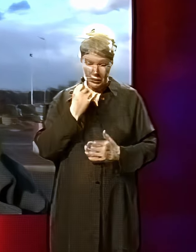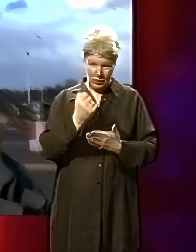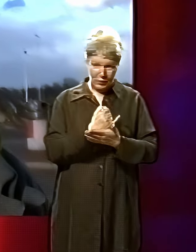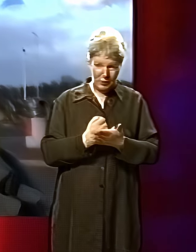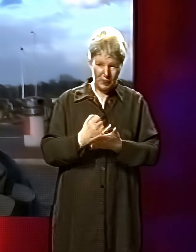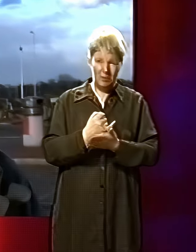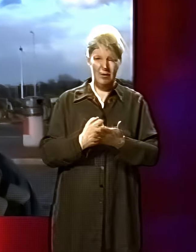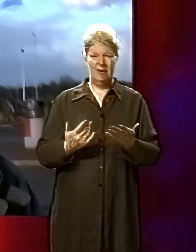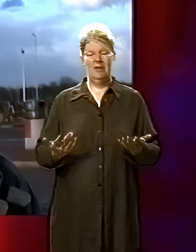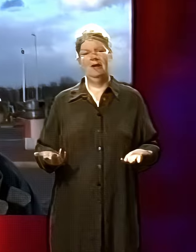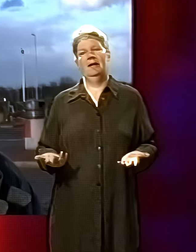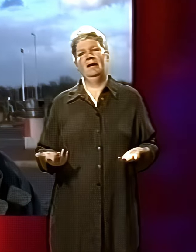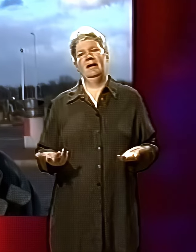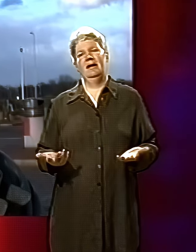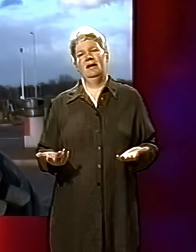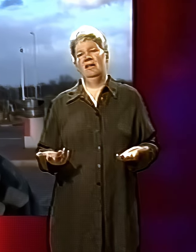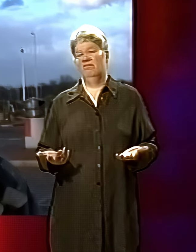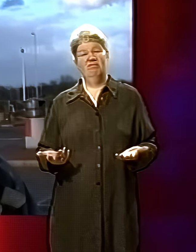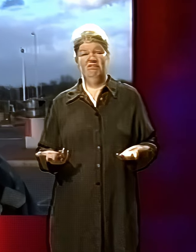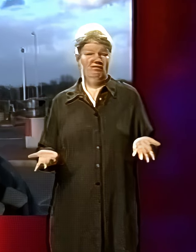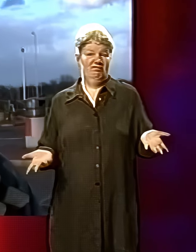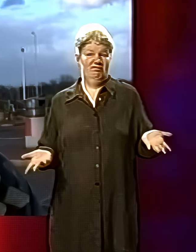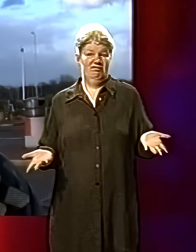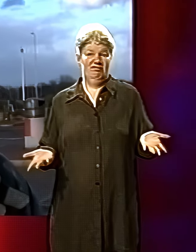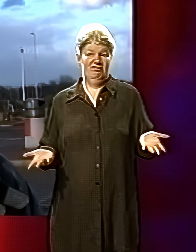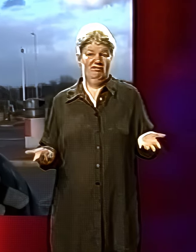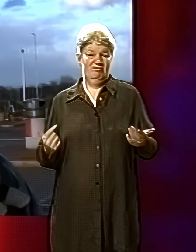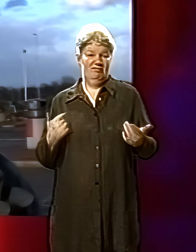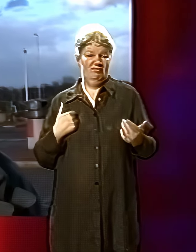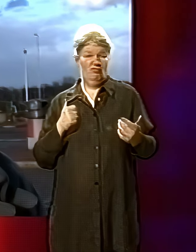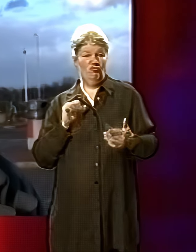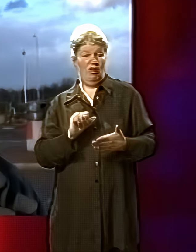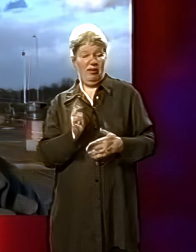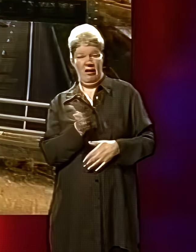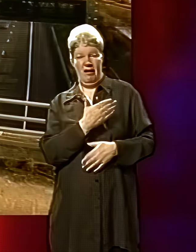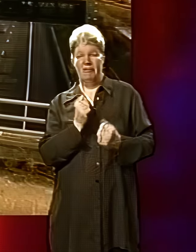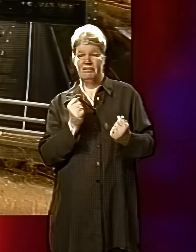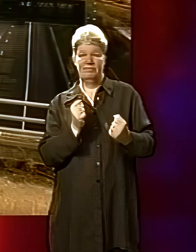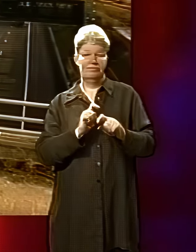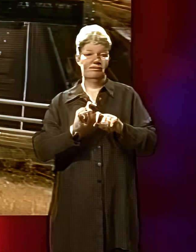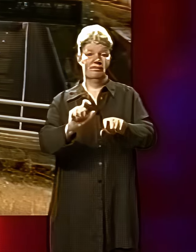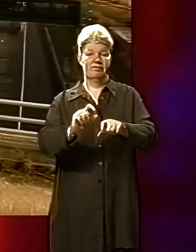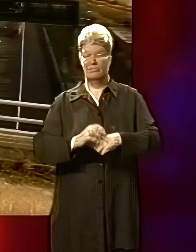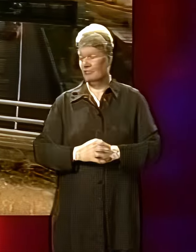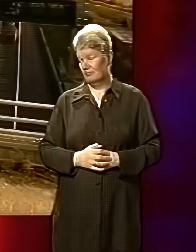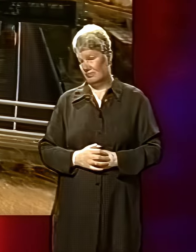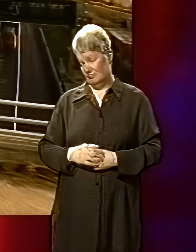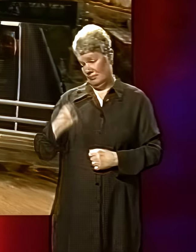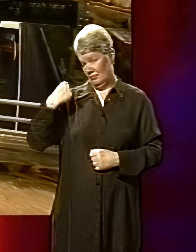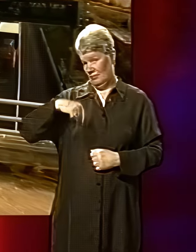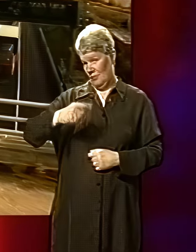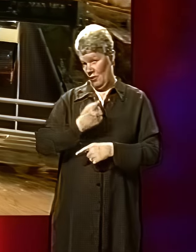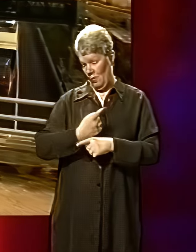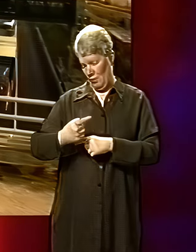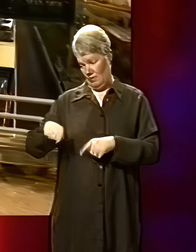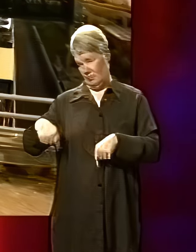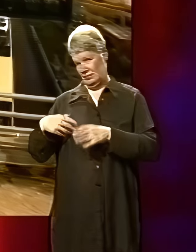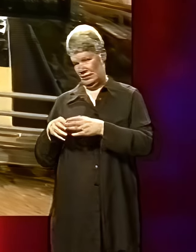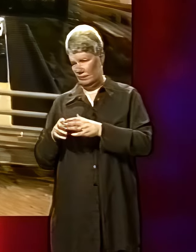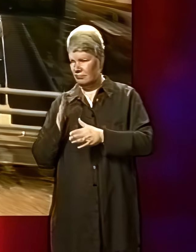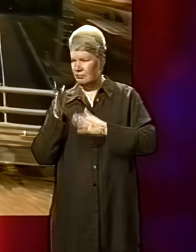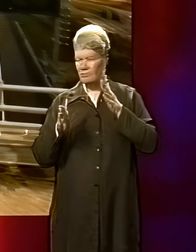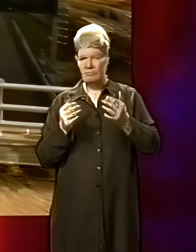appalling, and I'd rather hold it. Over the last week, the Watchdog team has been out